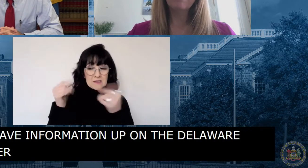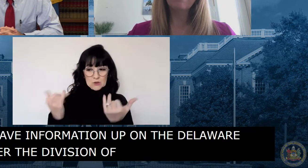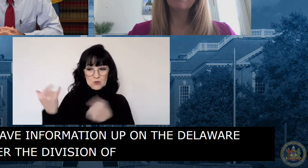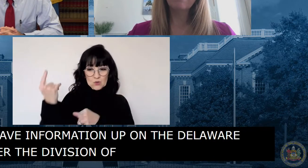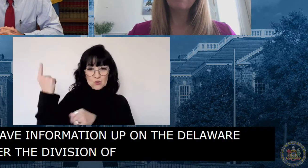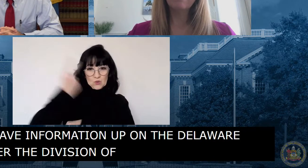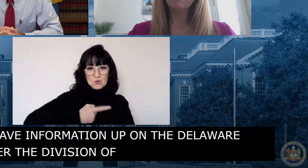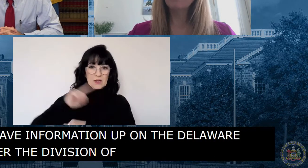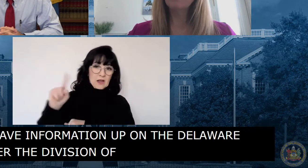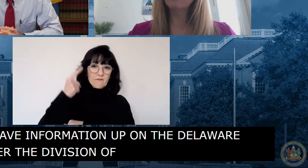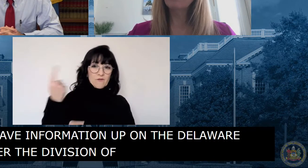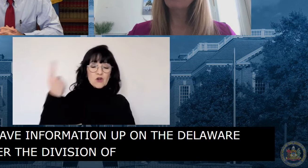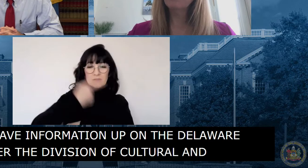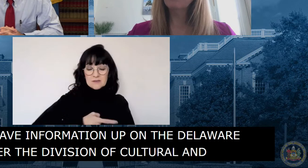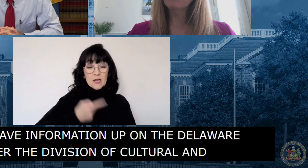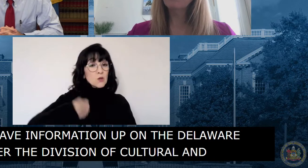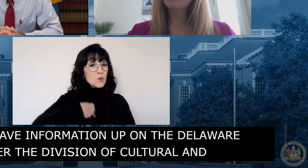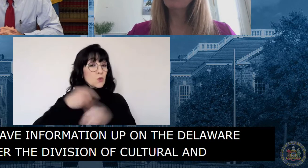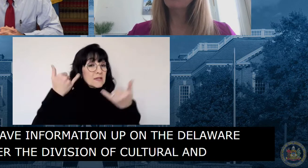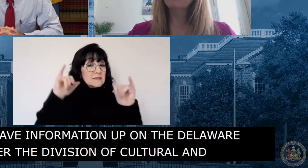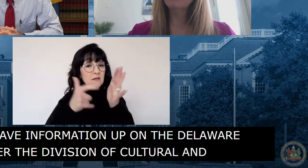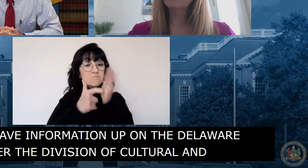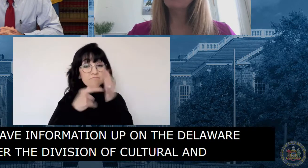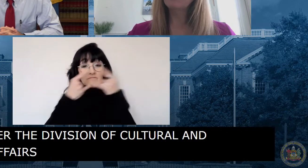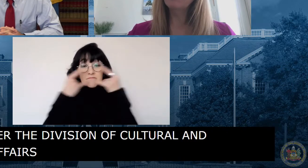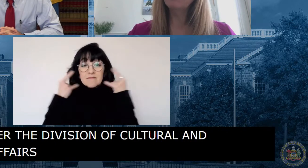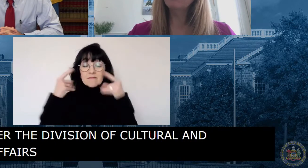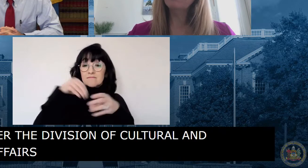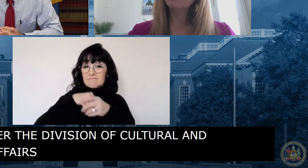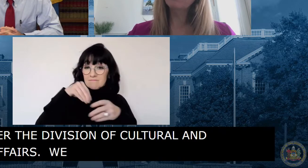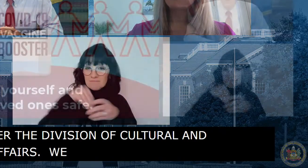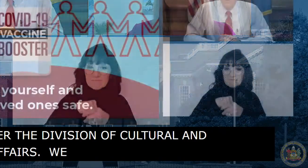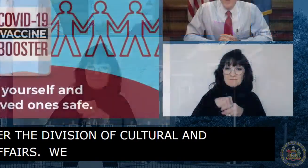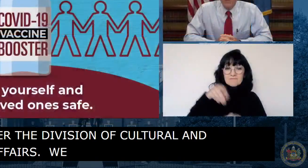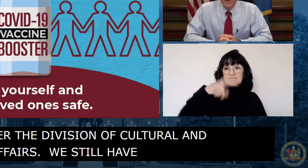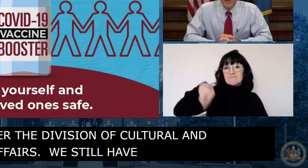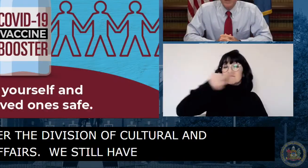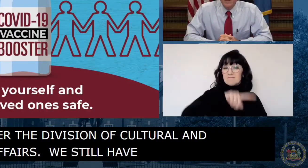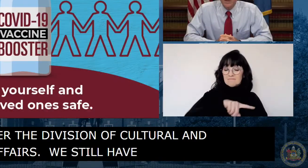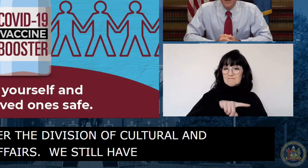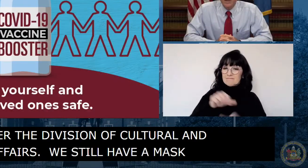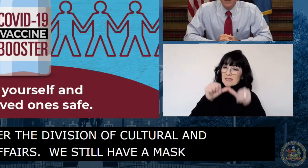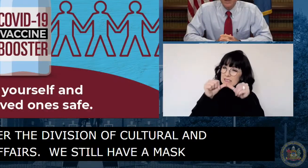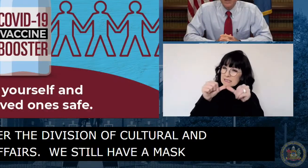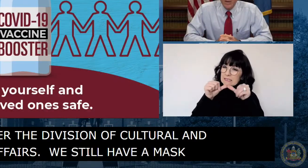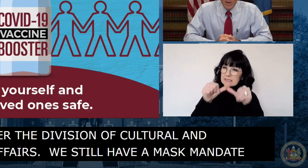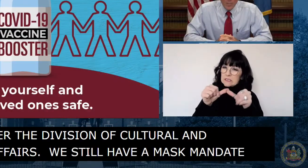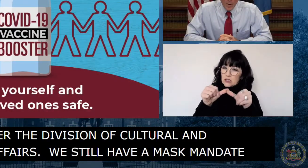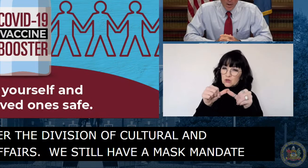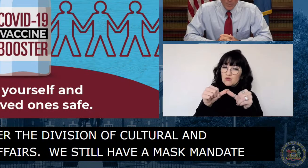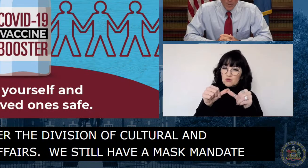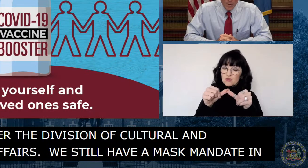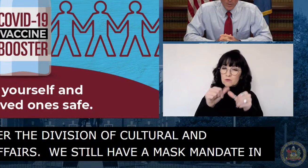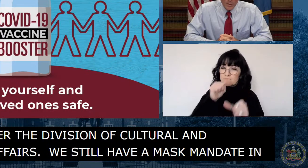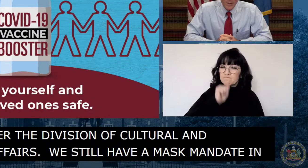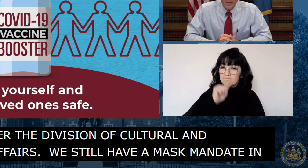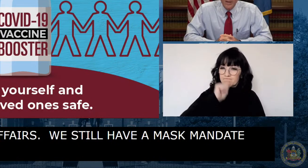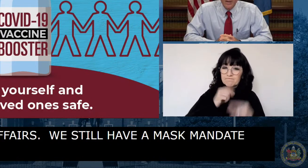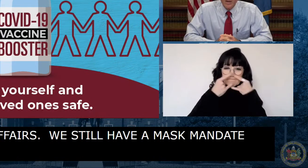Still have a mask mandate indoors. Stick with us for a little while longer so we can get to a better place, help our